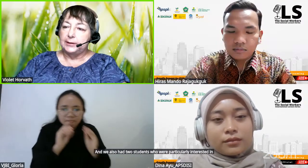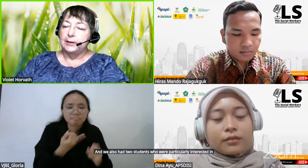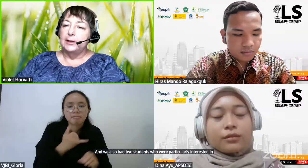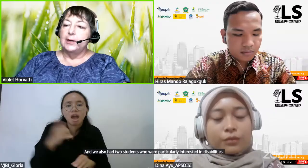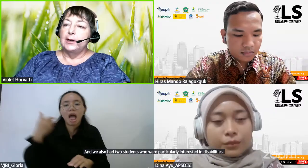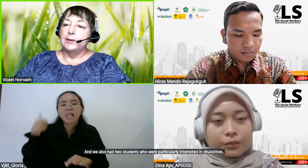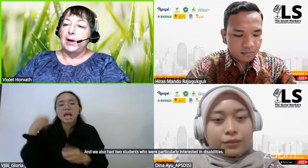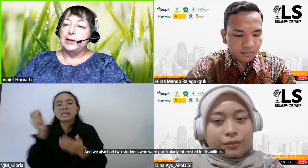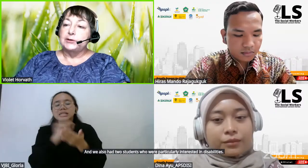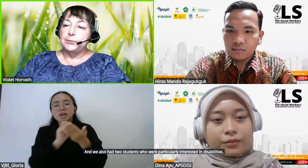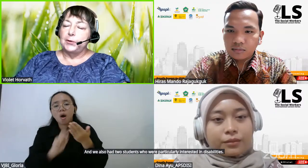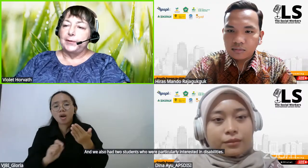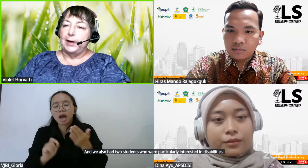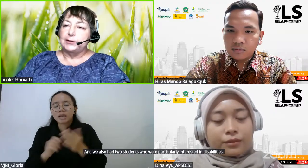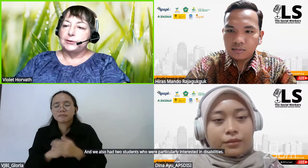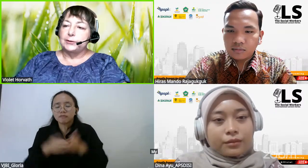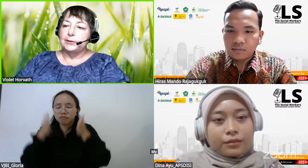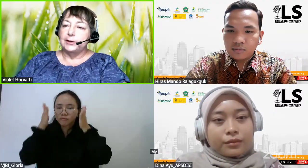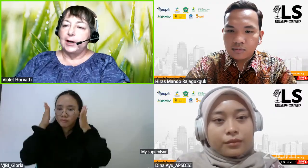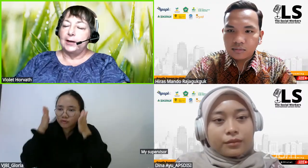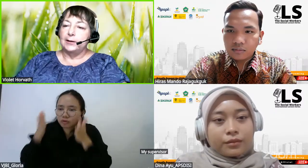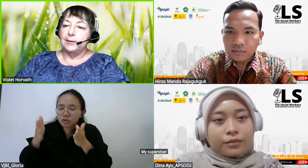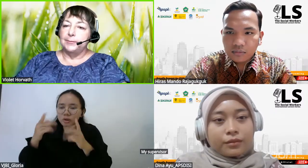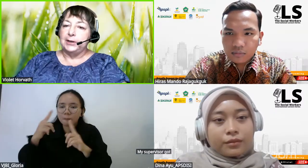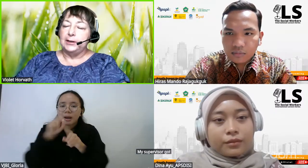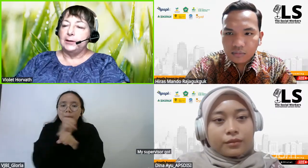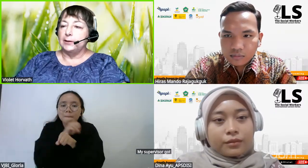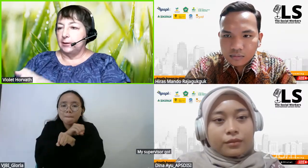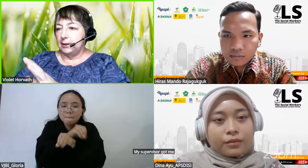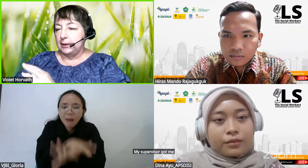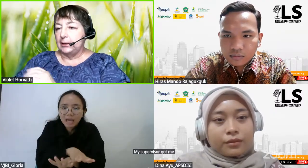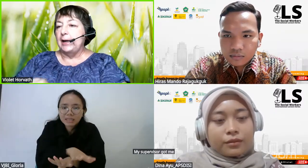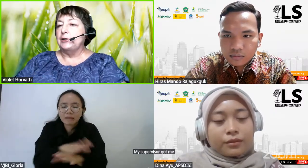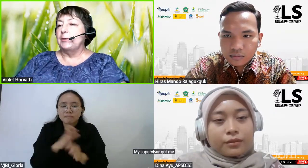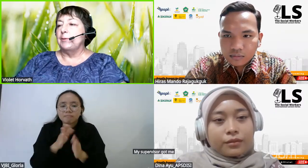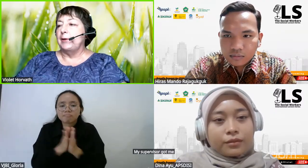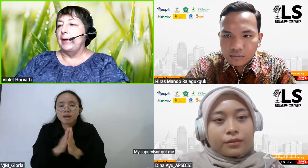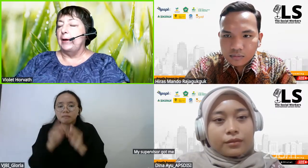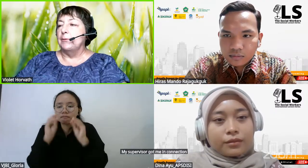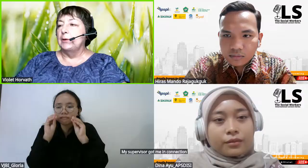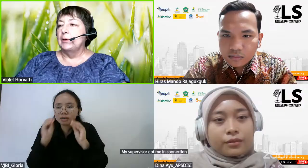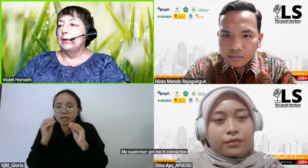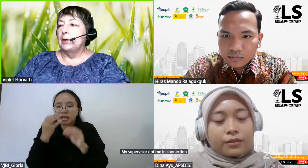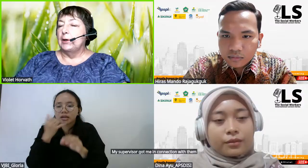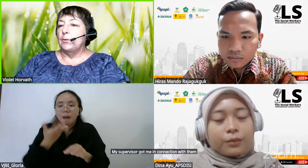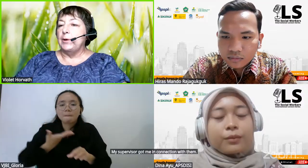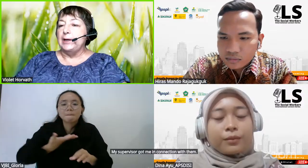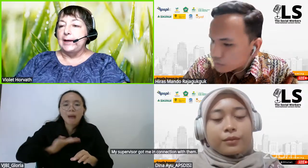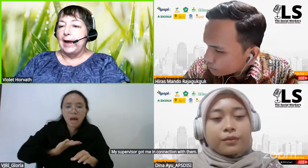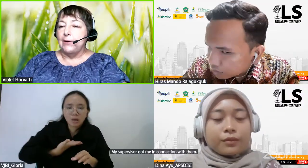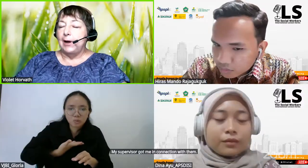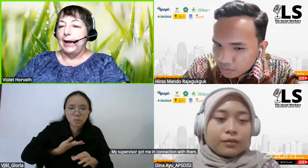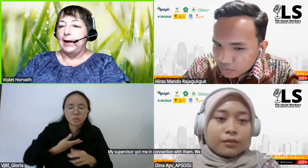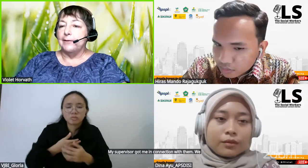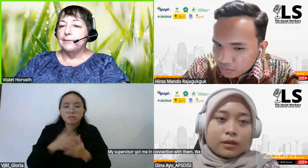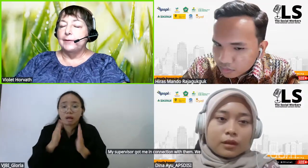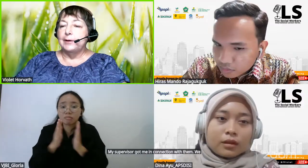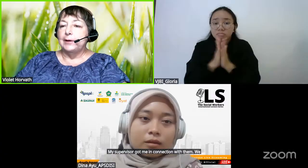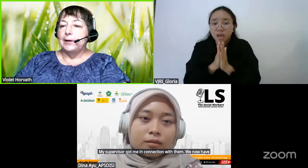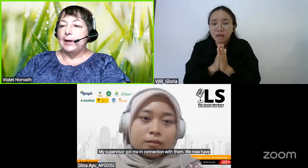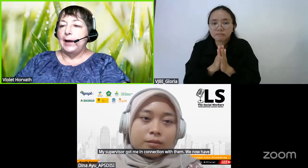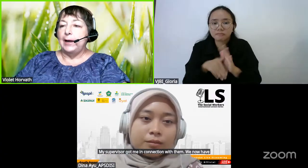disabilities. My supervisor got me in connection with them. We now